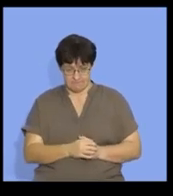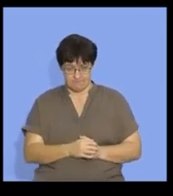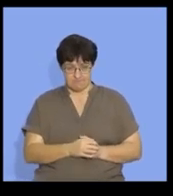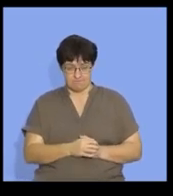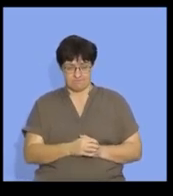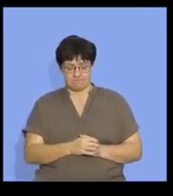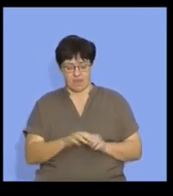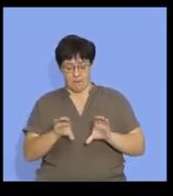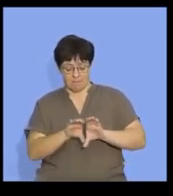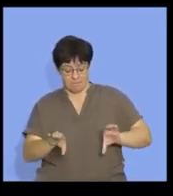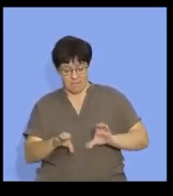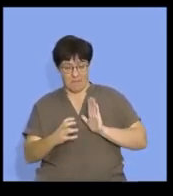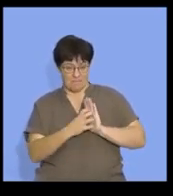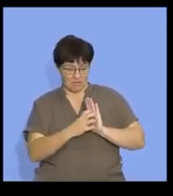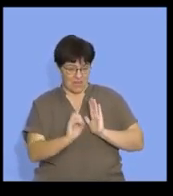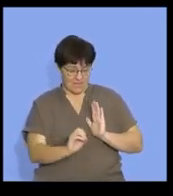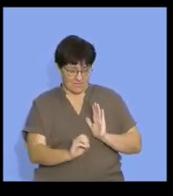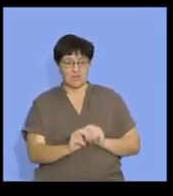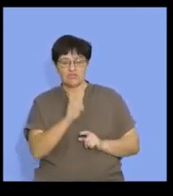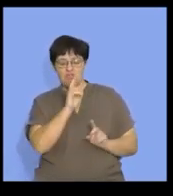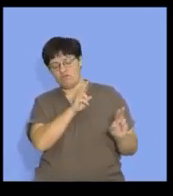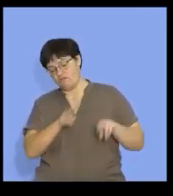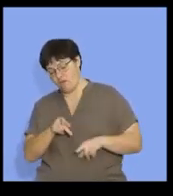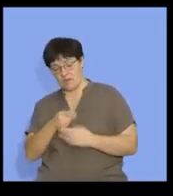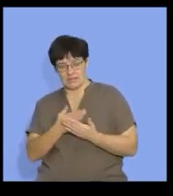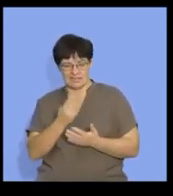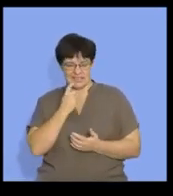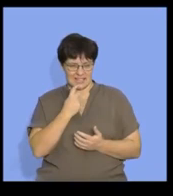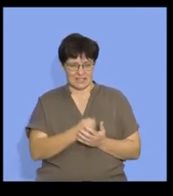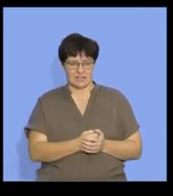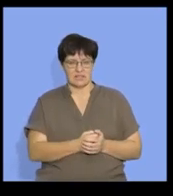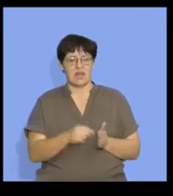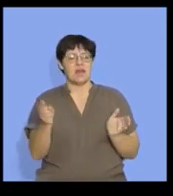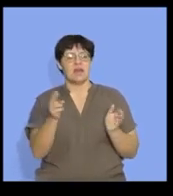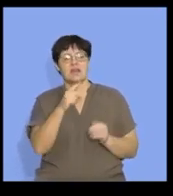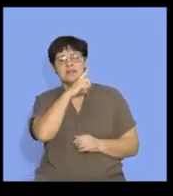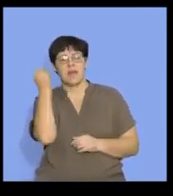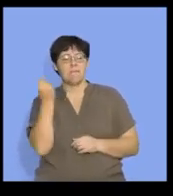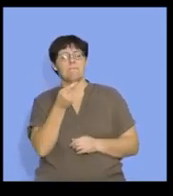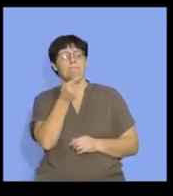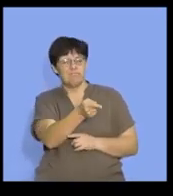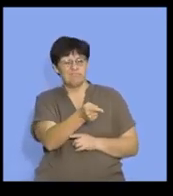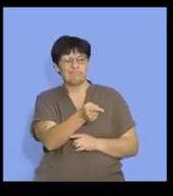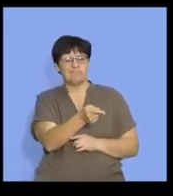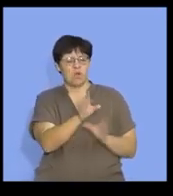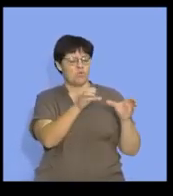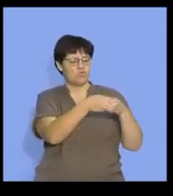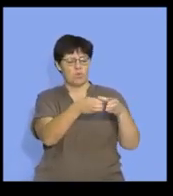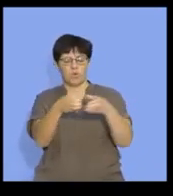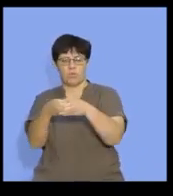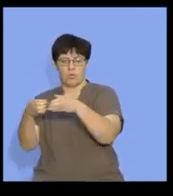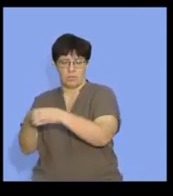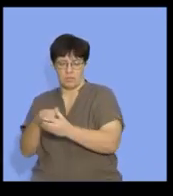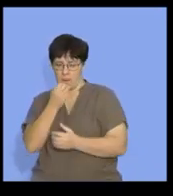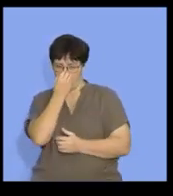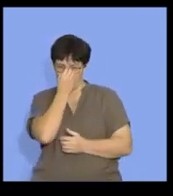the picture at the bottom here so that we can just refer to it. It says name the group of microorganisms.